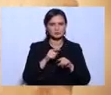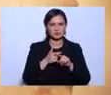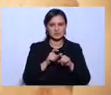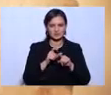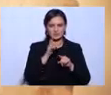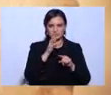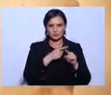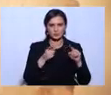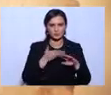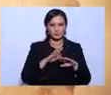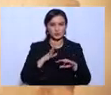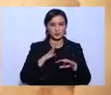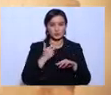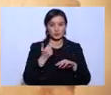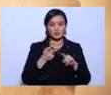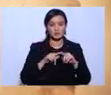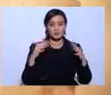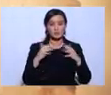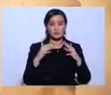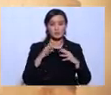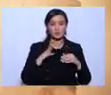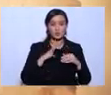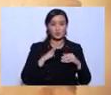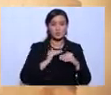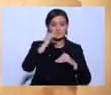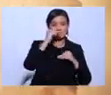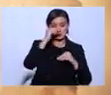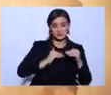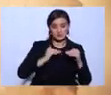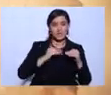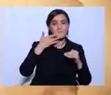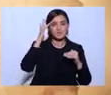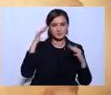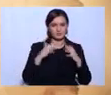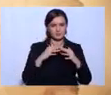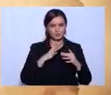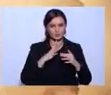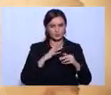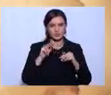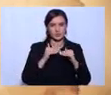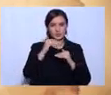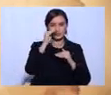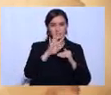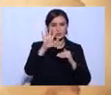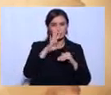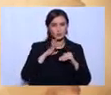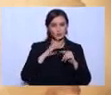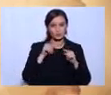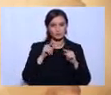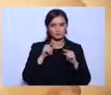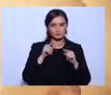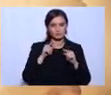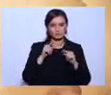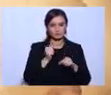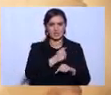a chaotic time. As you said, the fight was between the North and the South of America. In the North, you had